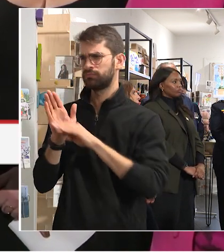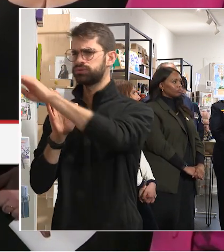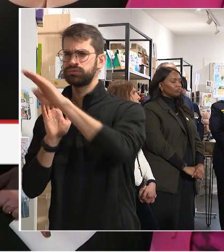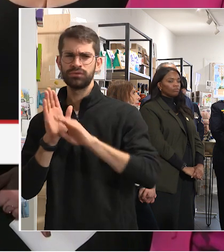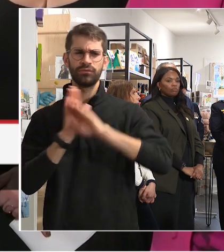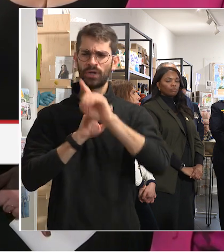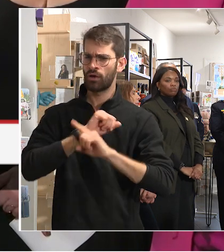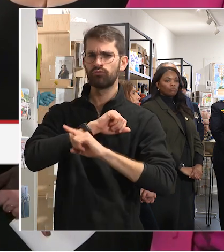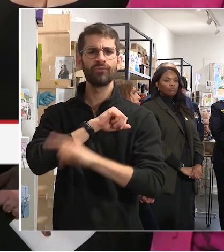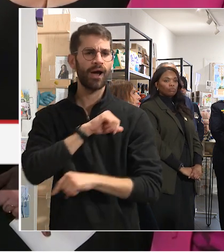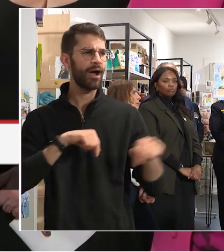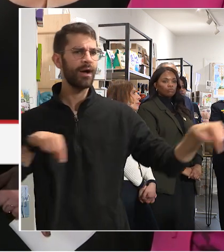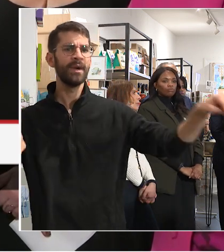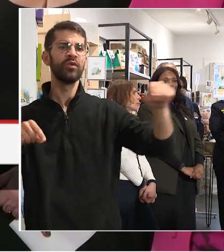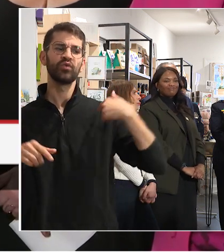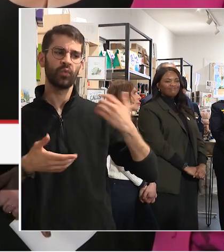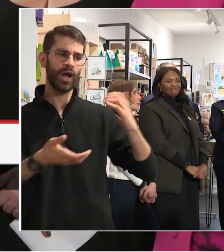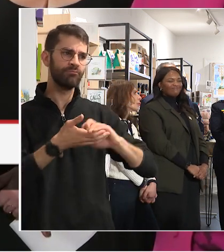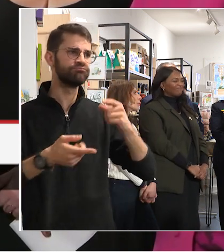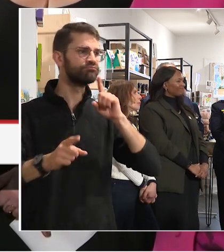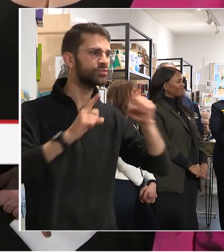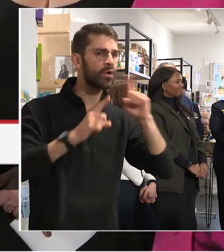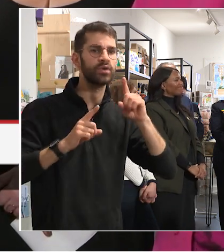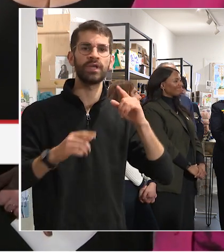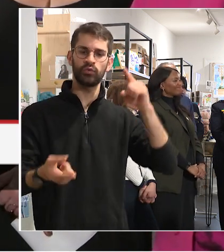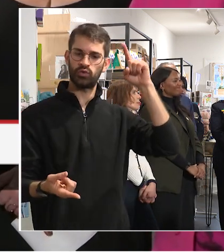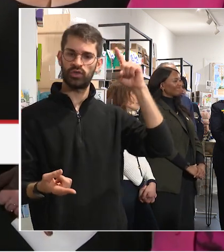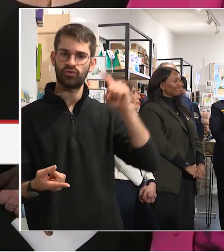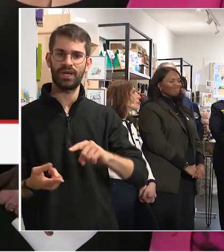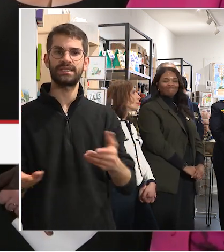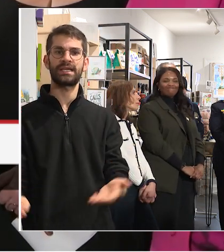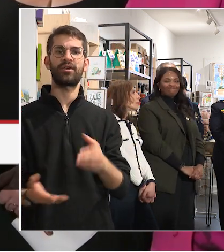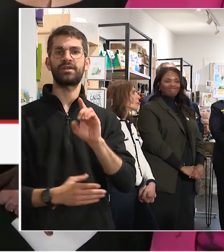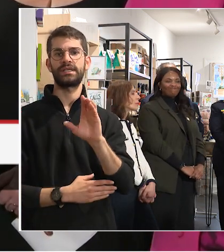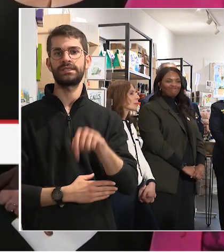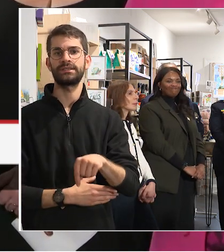ensure that we decrease this type of crime that's happening in our city.